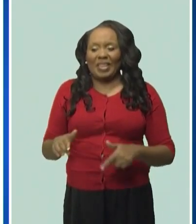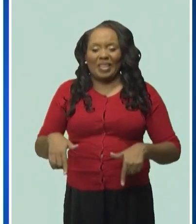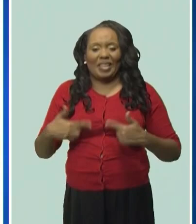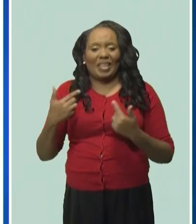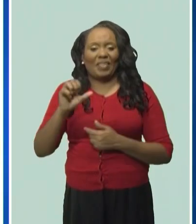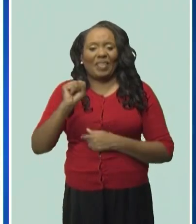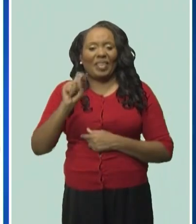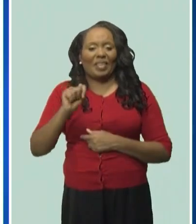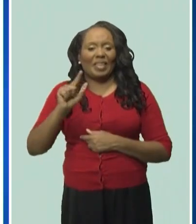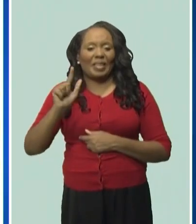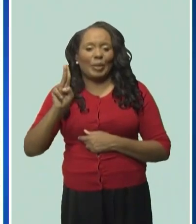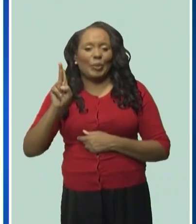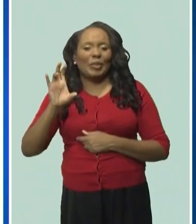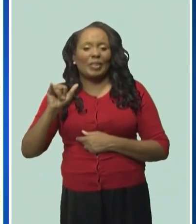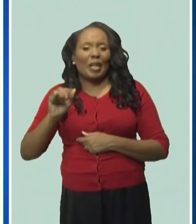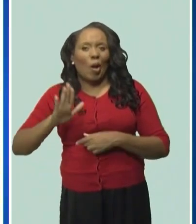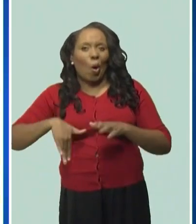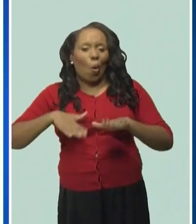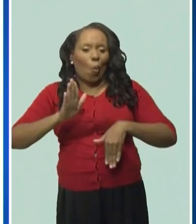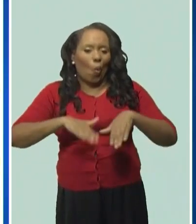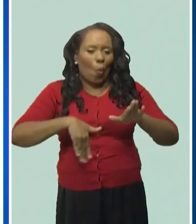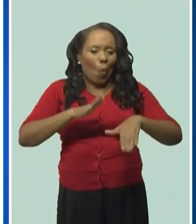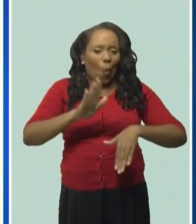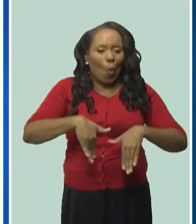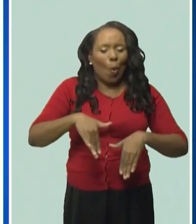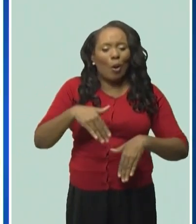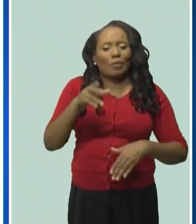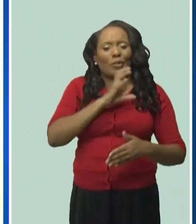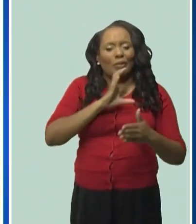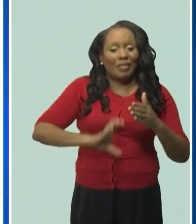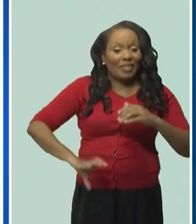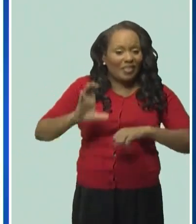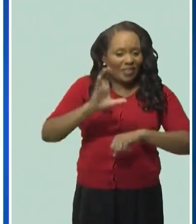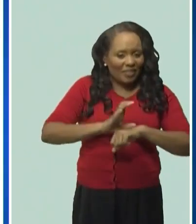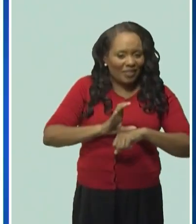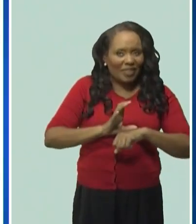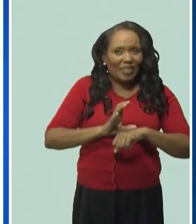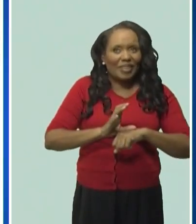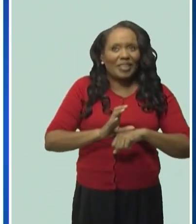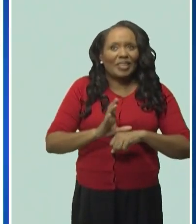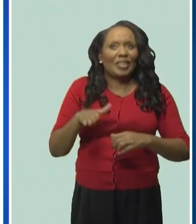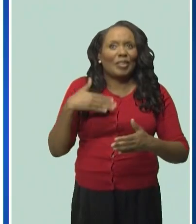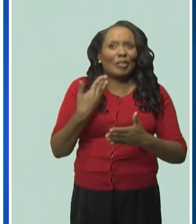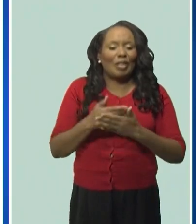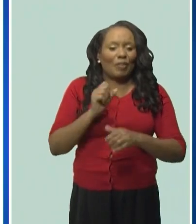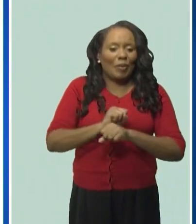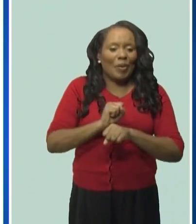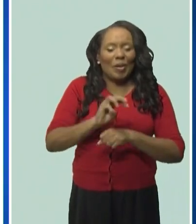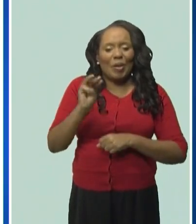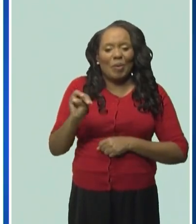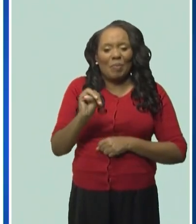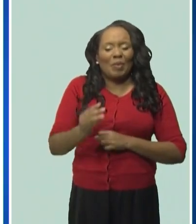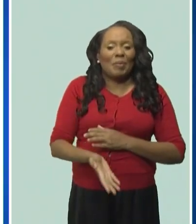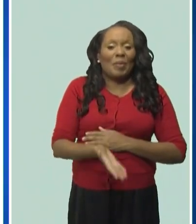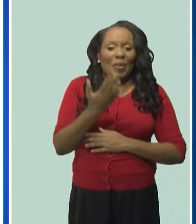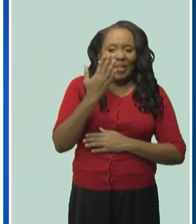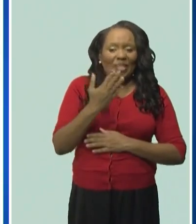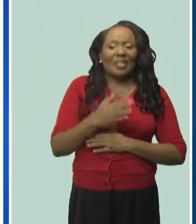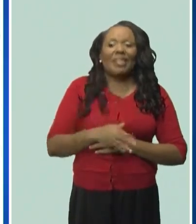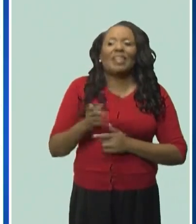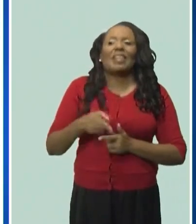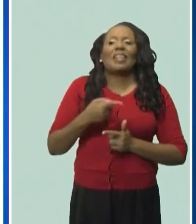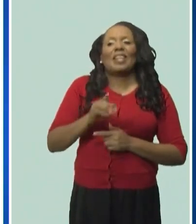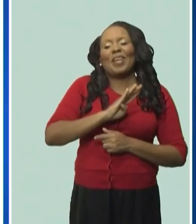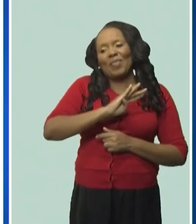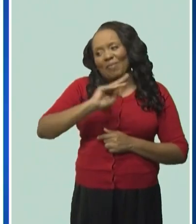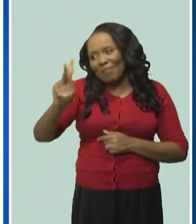Sunday evening, so as to arrive in time for work on Monday morning and come back down on weekends. He worked all